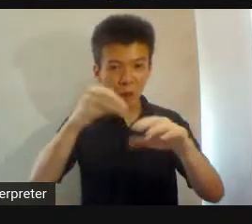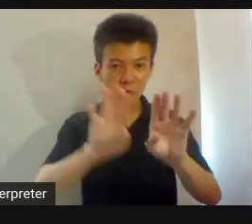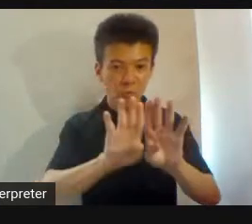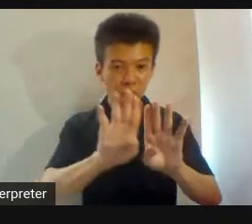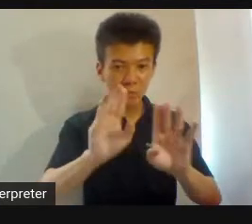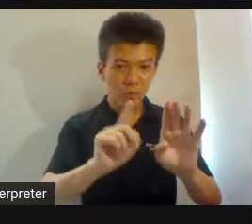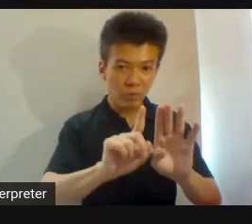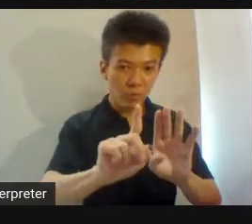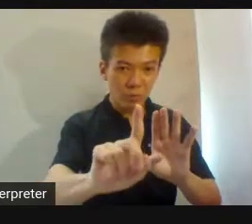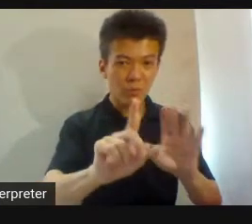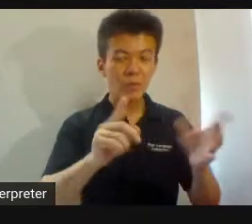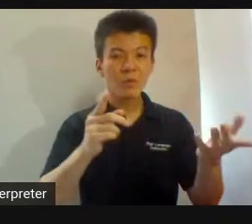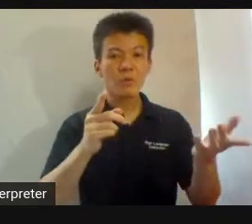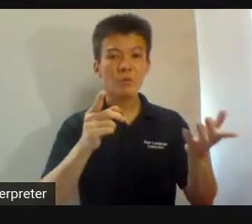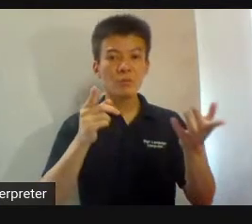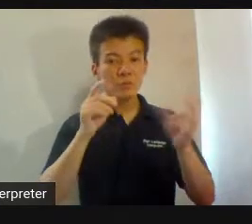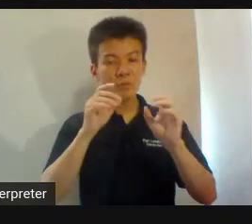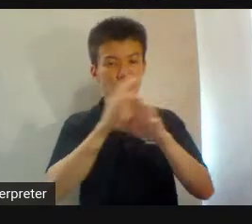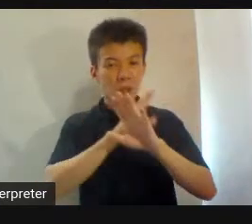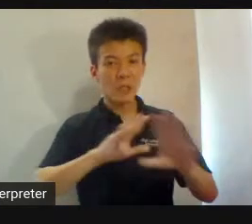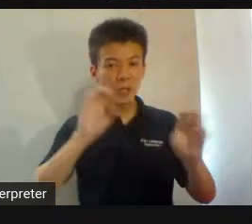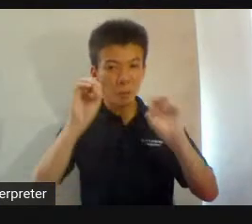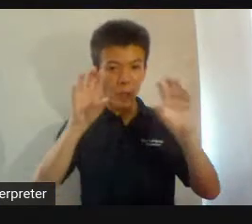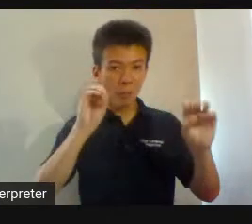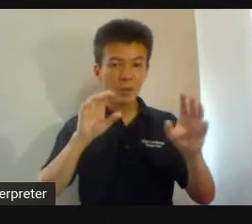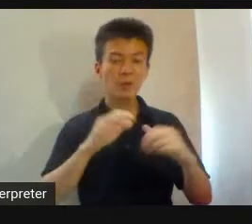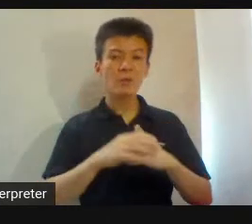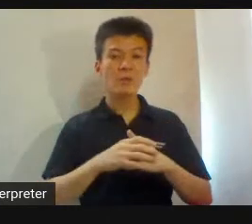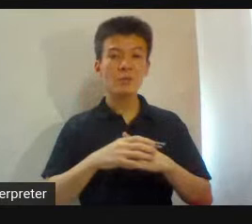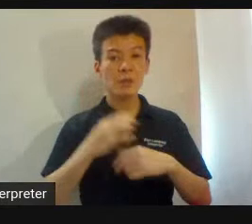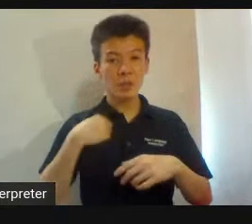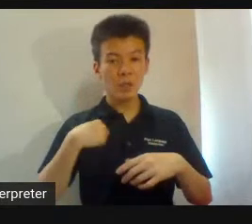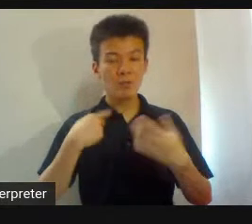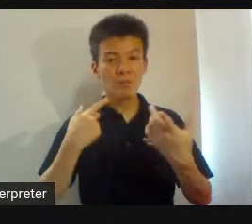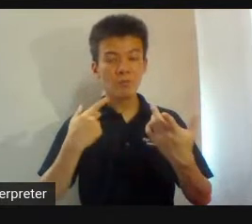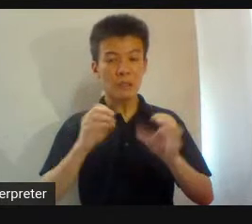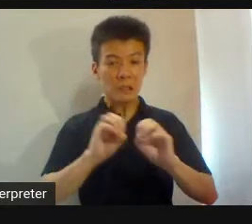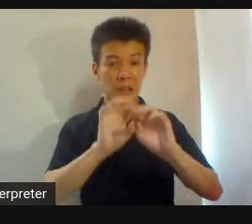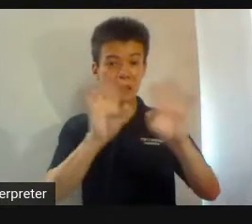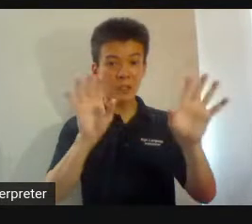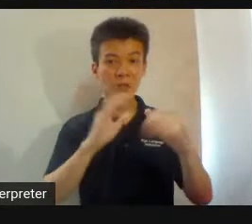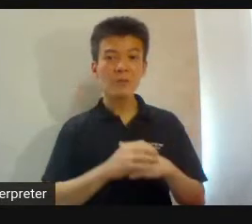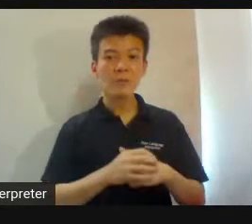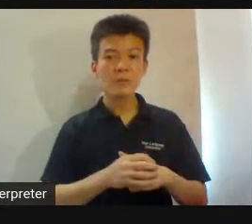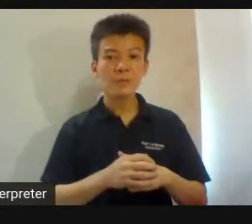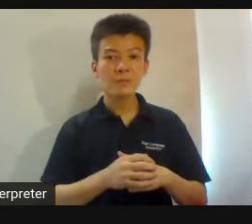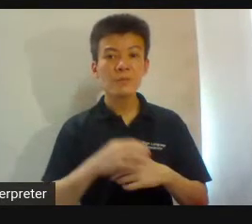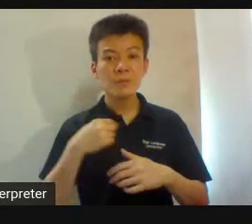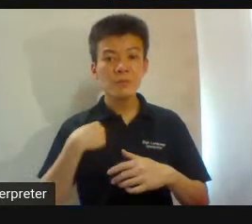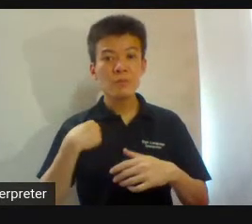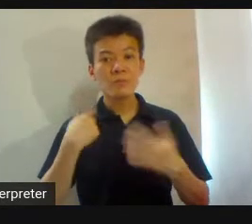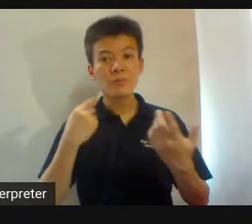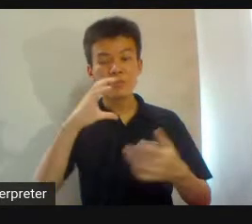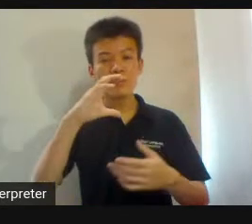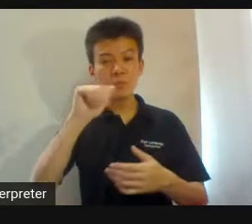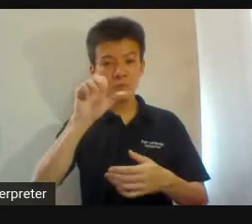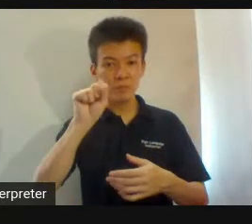with Silence Bubble, that was really interesting in the sense that I was very clear that that I had to cast